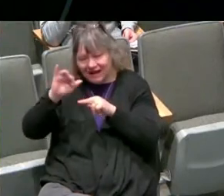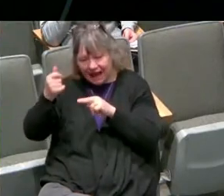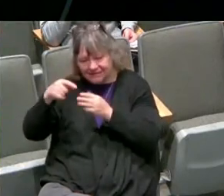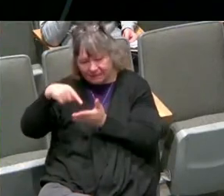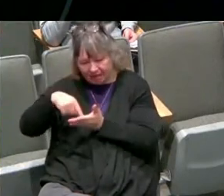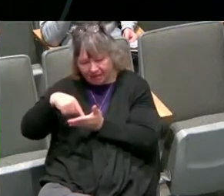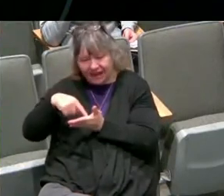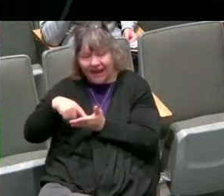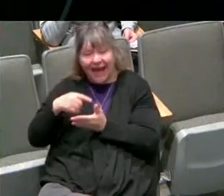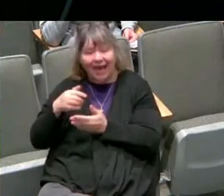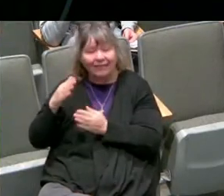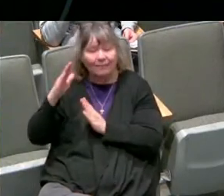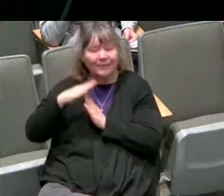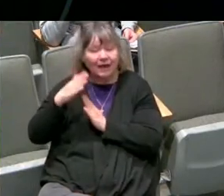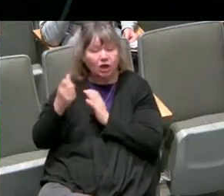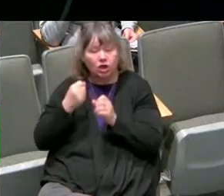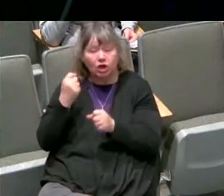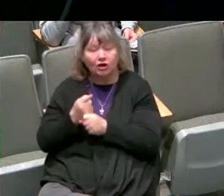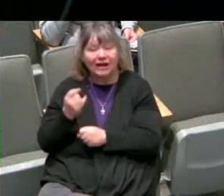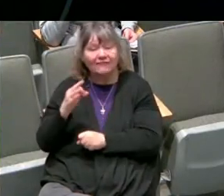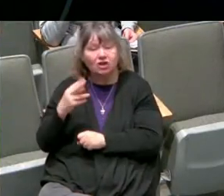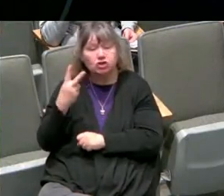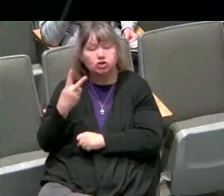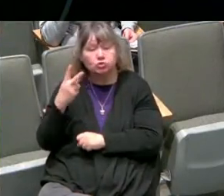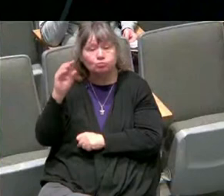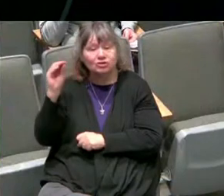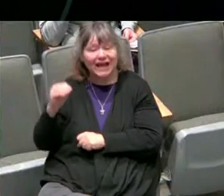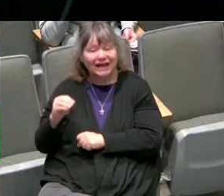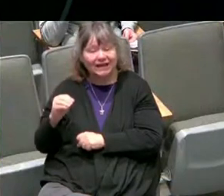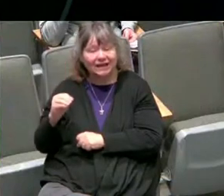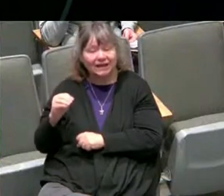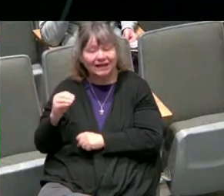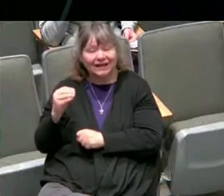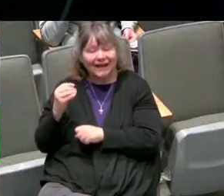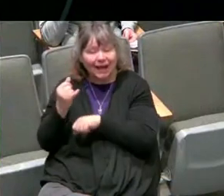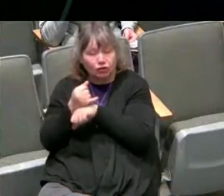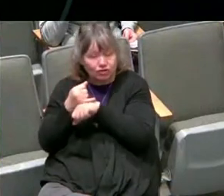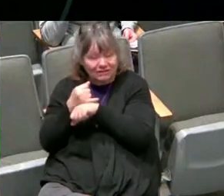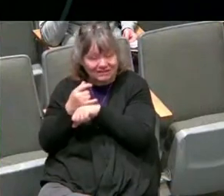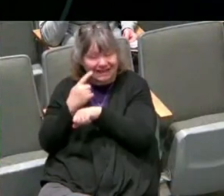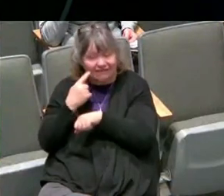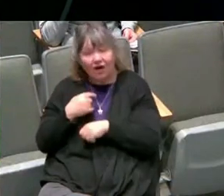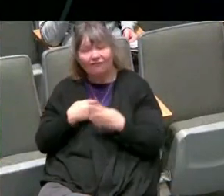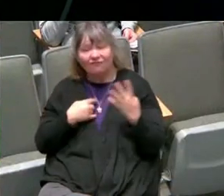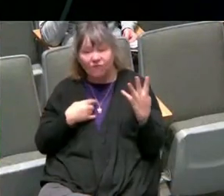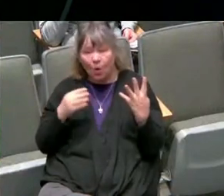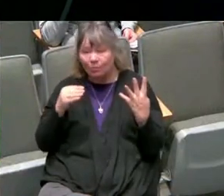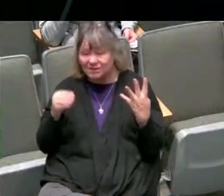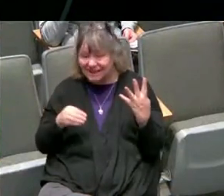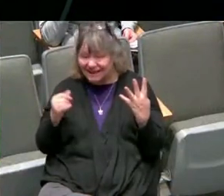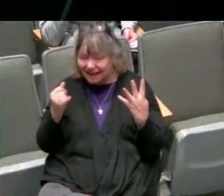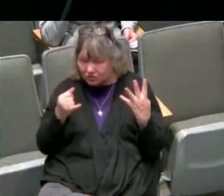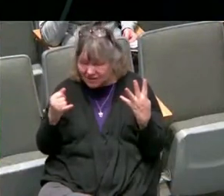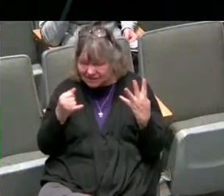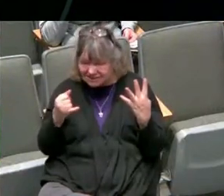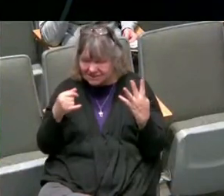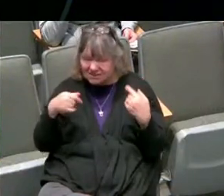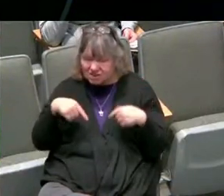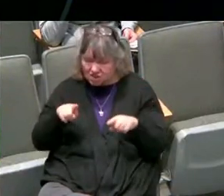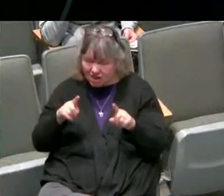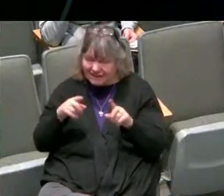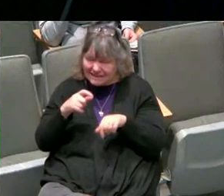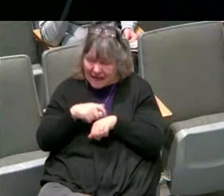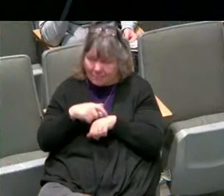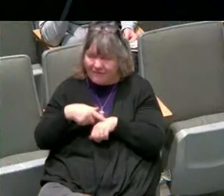if we get a two percent interest rate which we were getting a couple years ago if we get a four percent interest rate during a time of